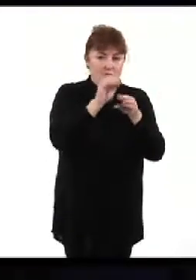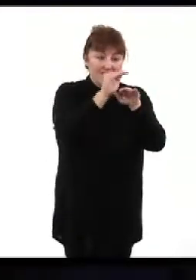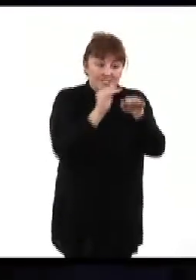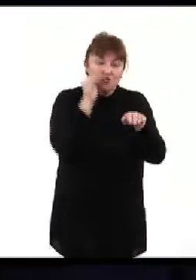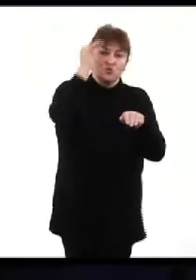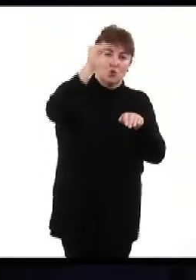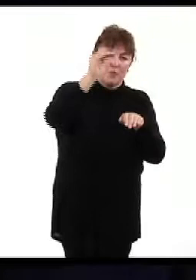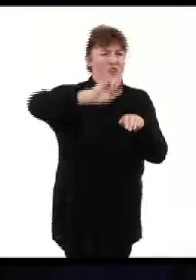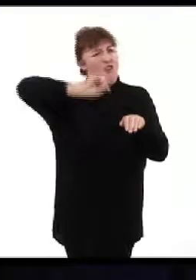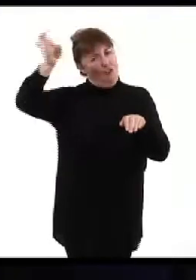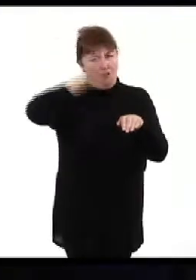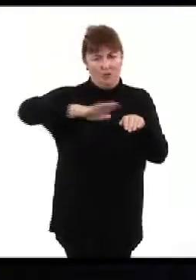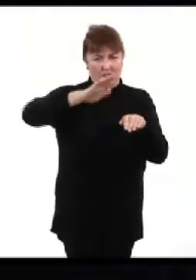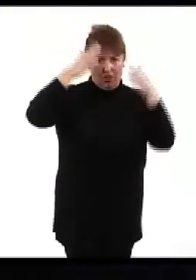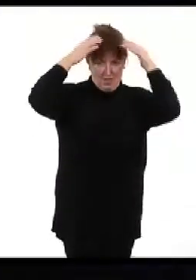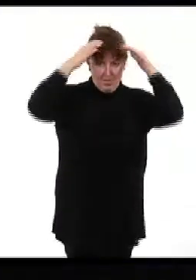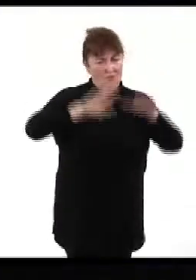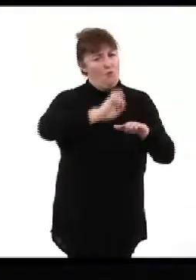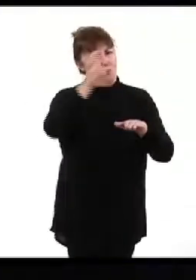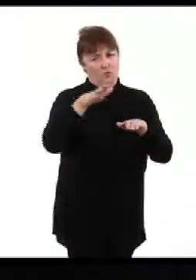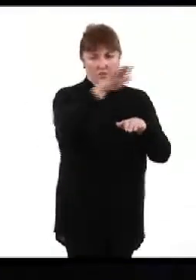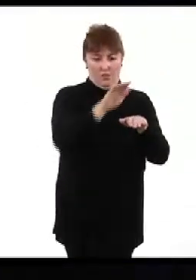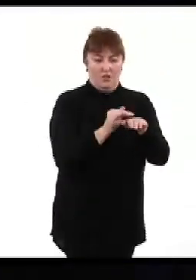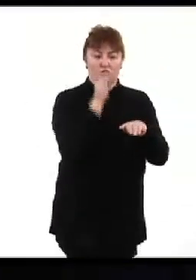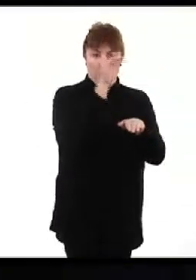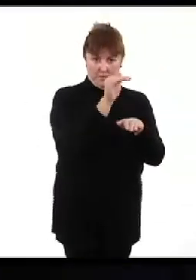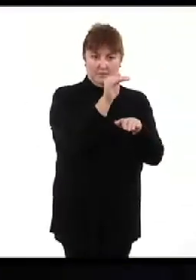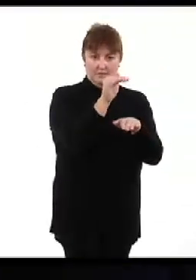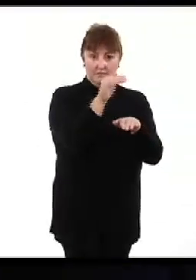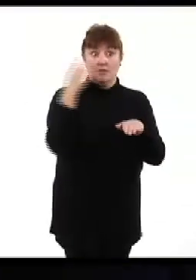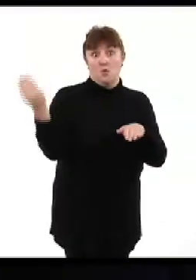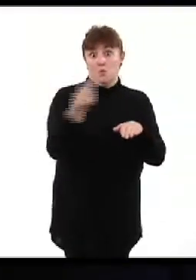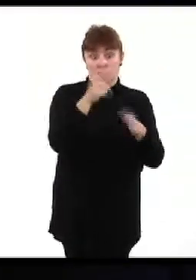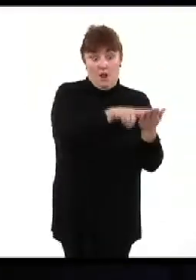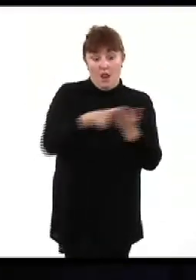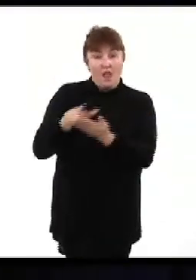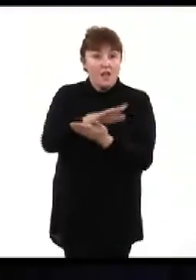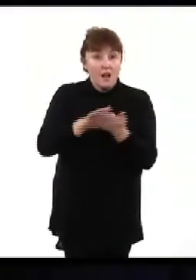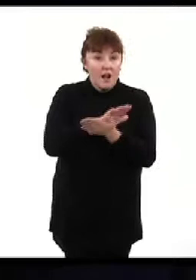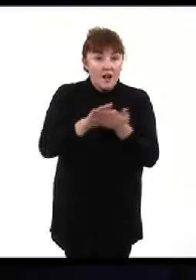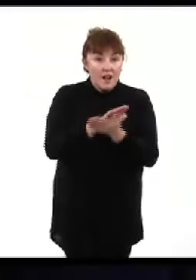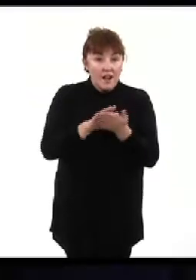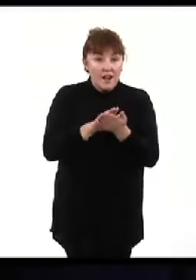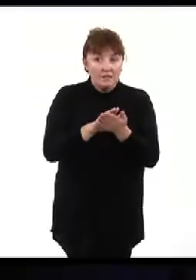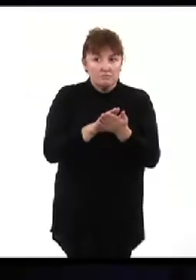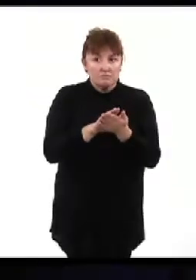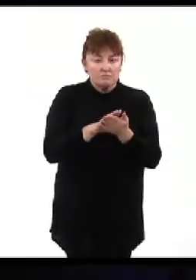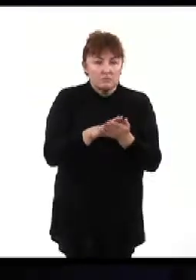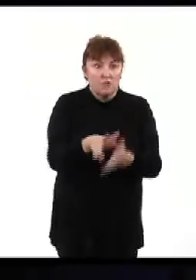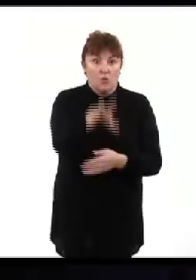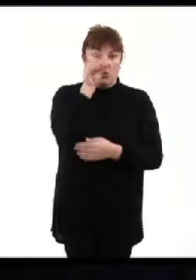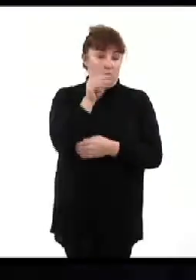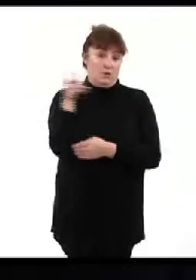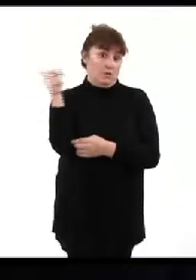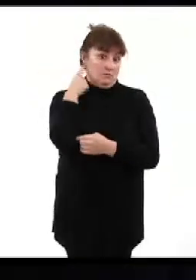not perceived auditorily, but they're perceived visually. And the visual cortex is in the back of the brain, far